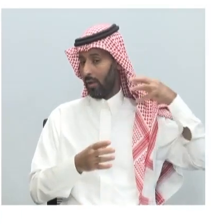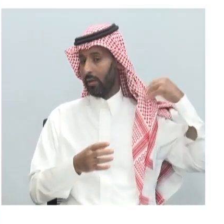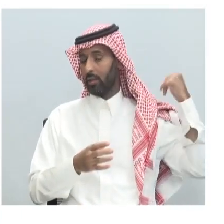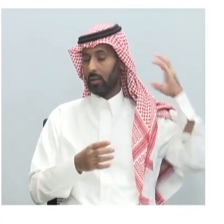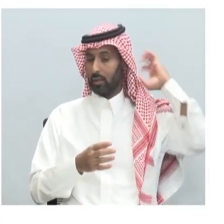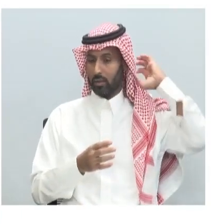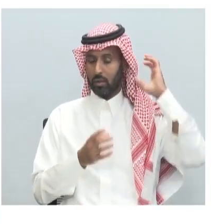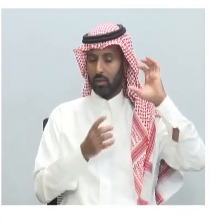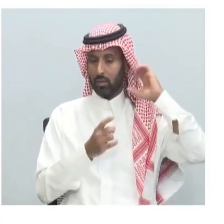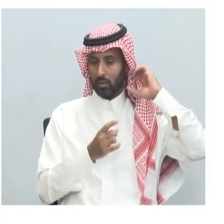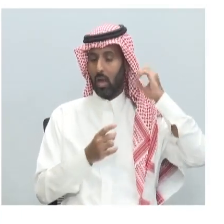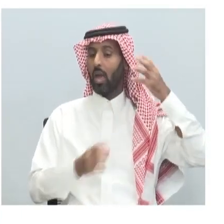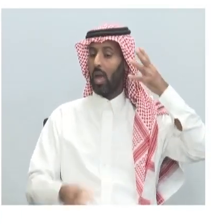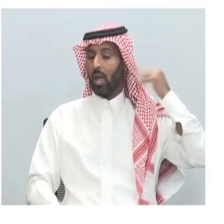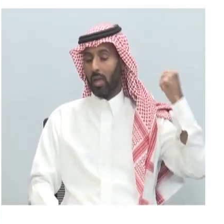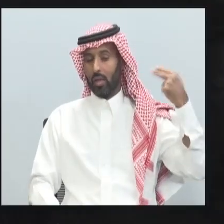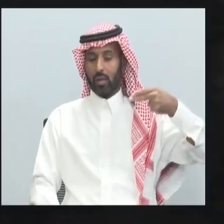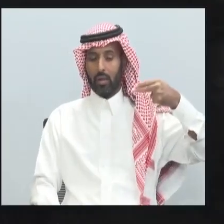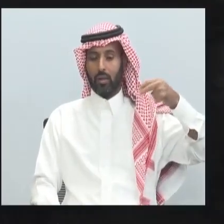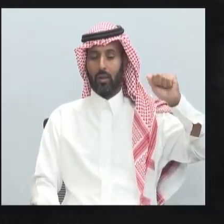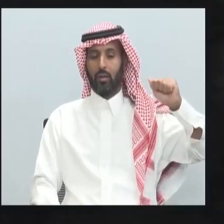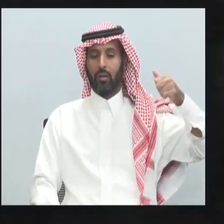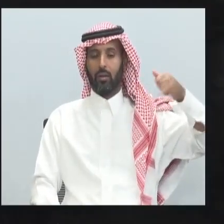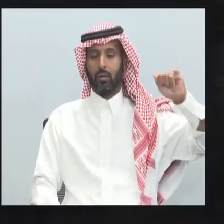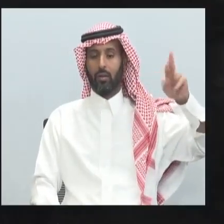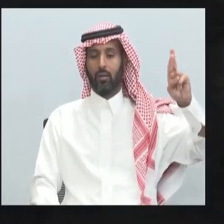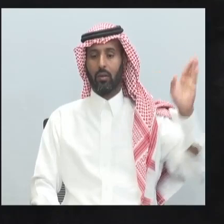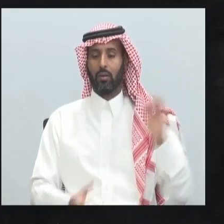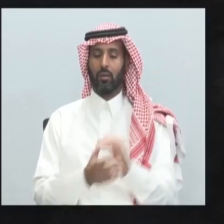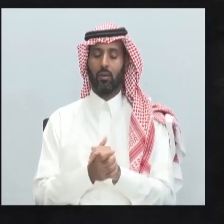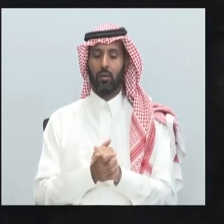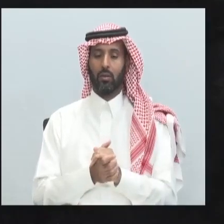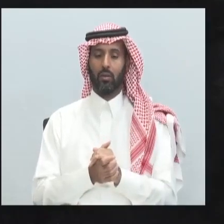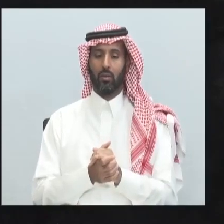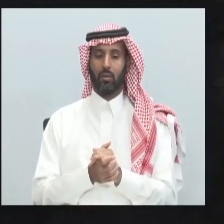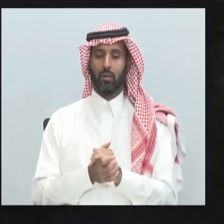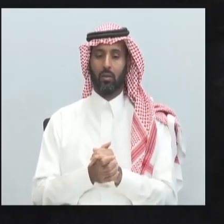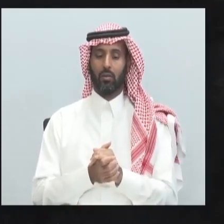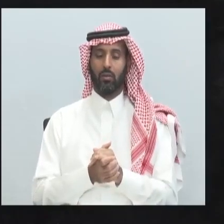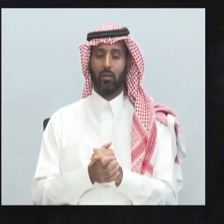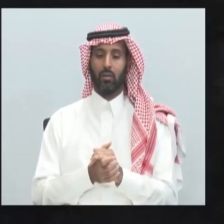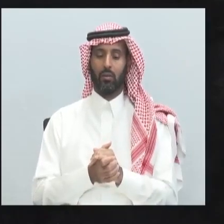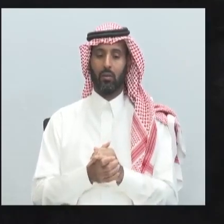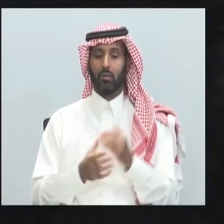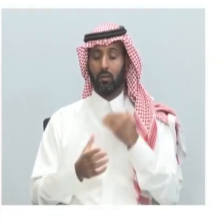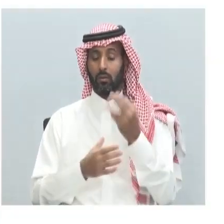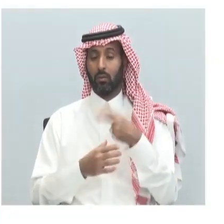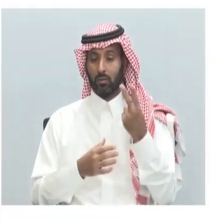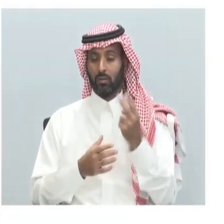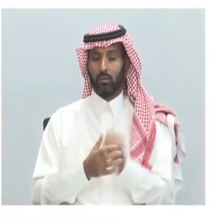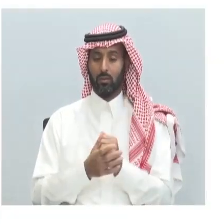is this? Hair. Excellent. We have a hair for this little girl. Okay. Now, we have number